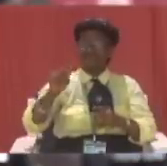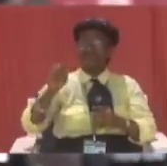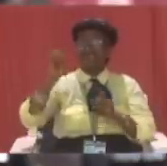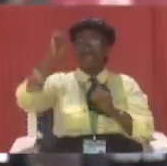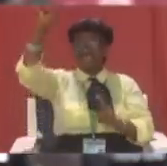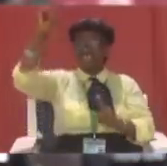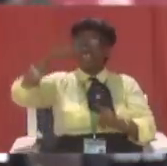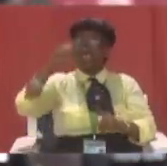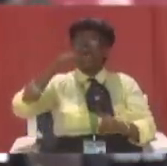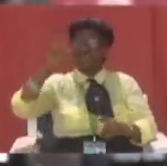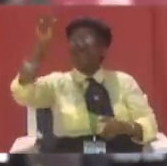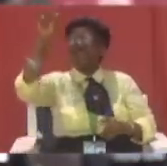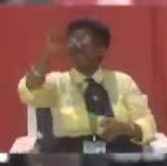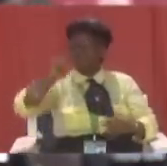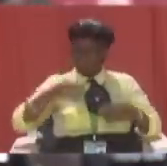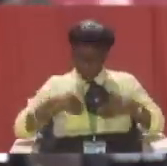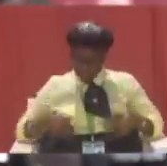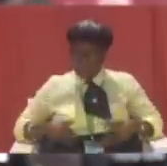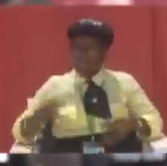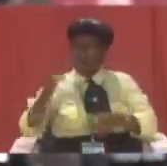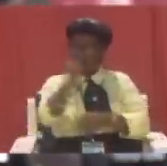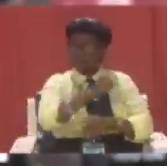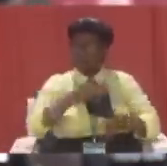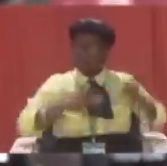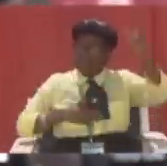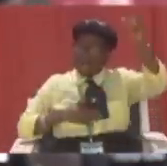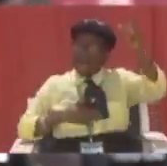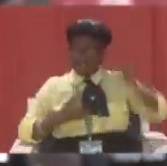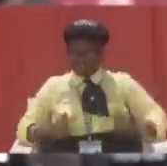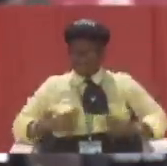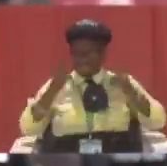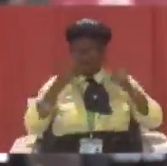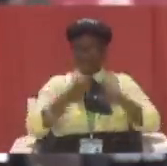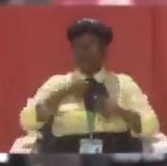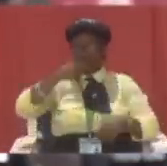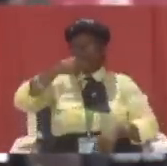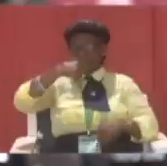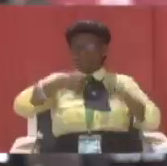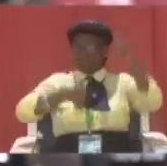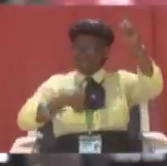me. I laid it down